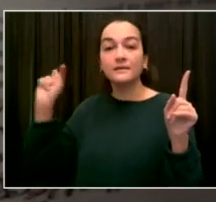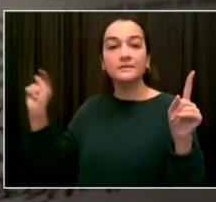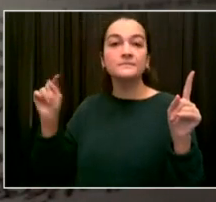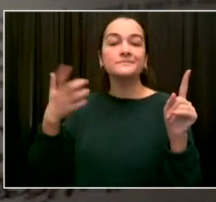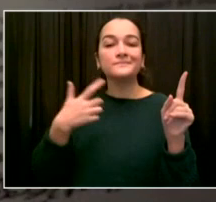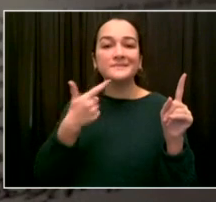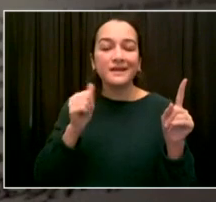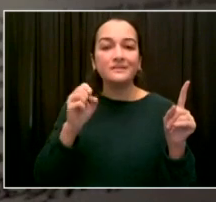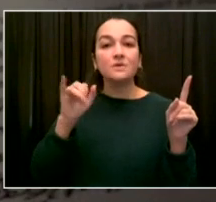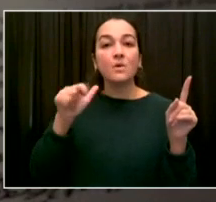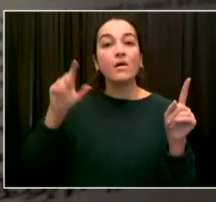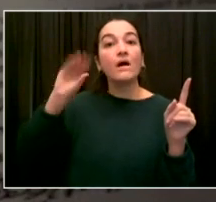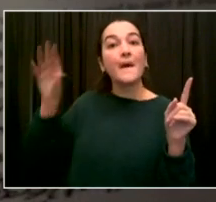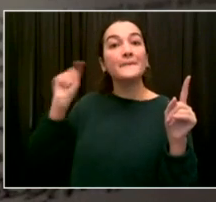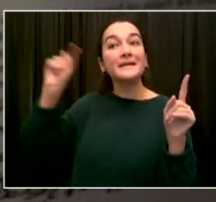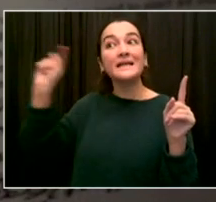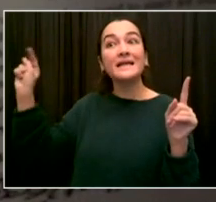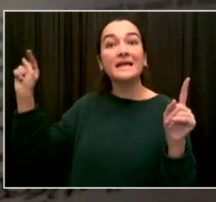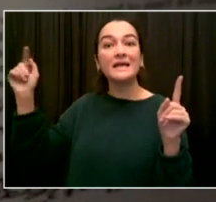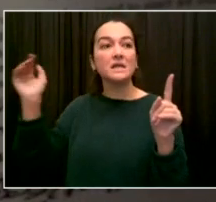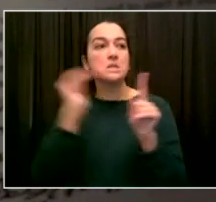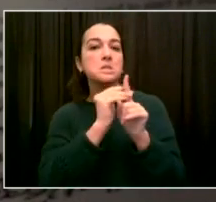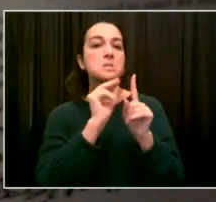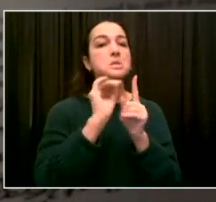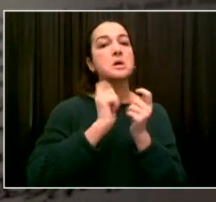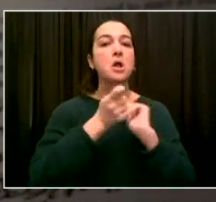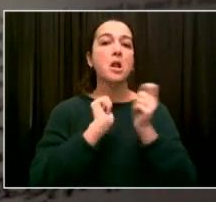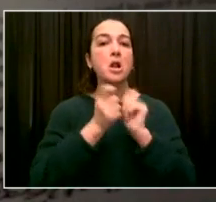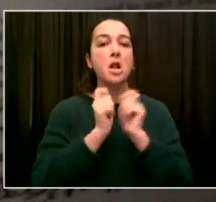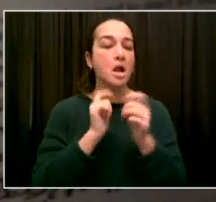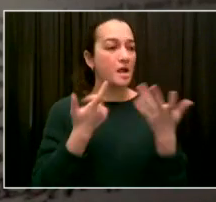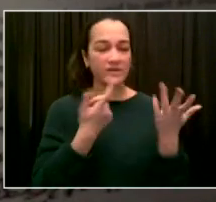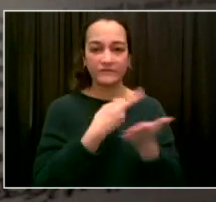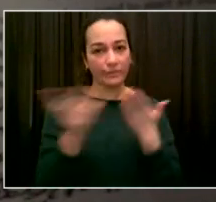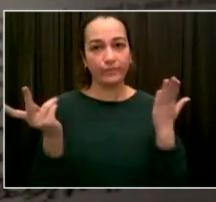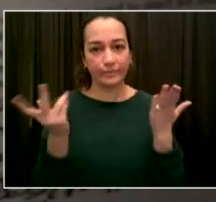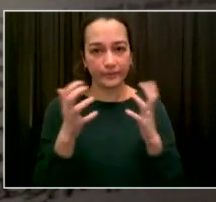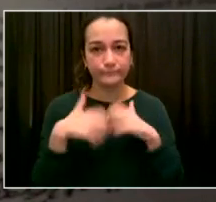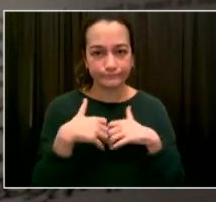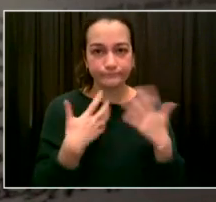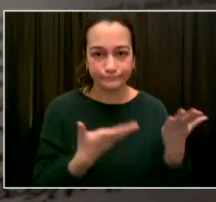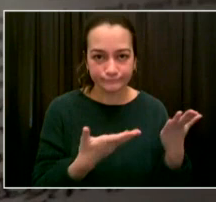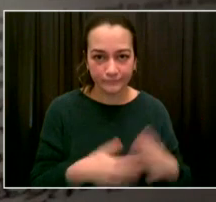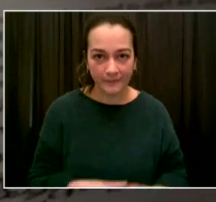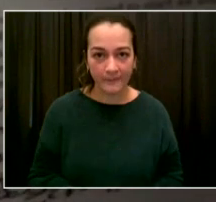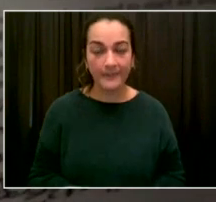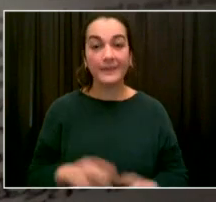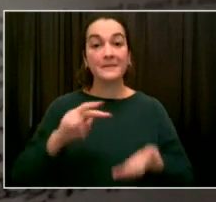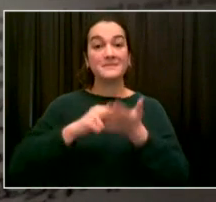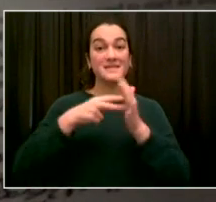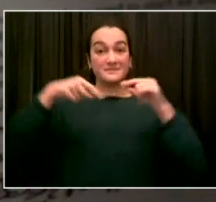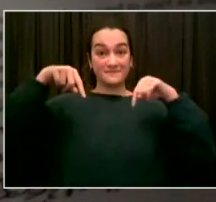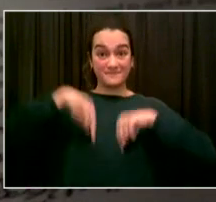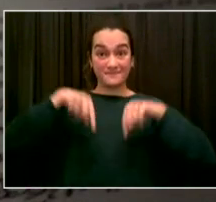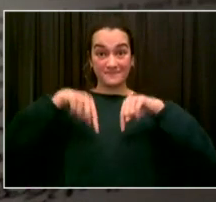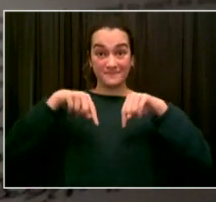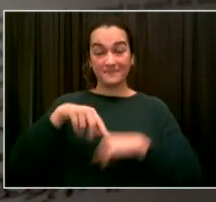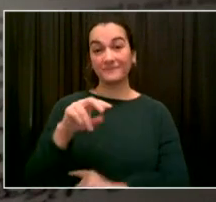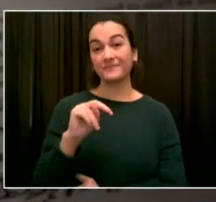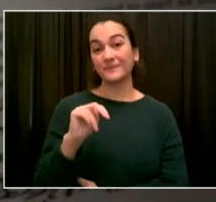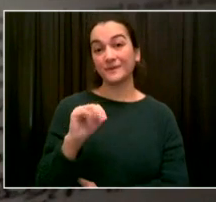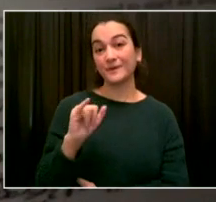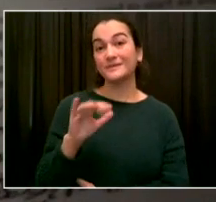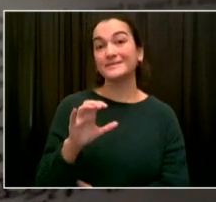City divested from fossil fuel, and now the city is playing a huge role in this leadership about getting